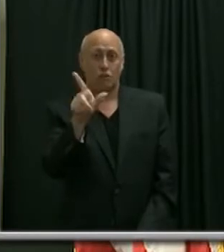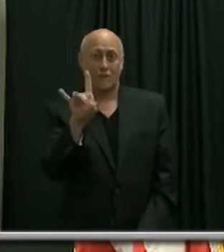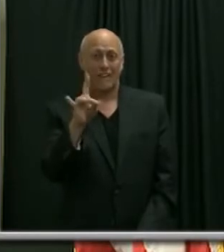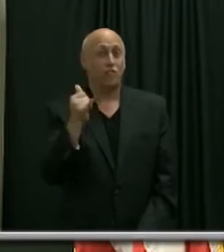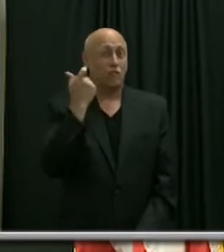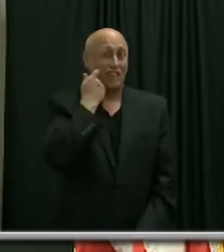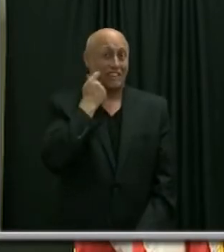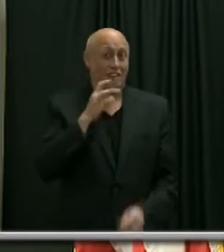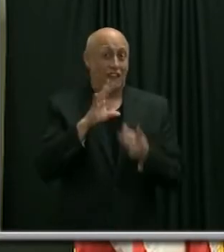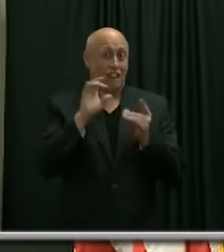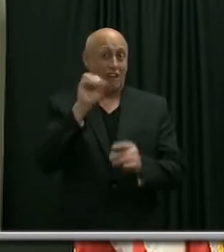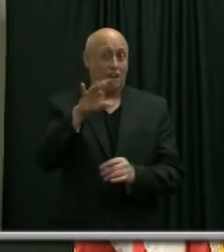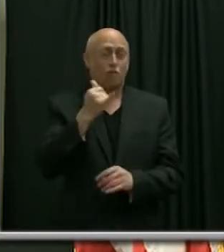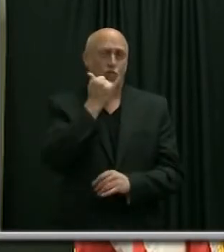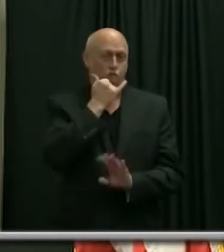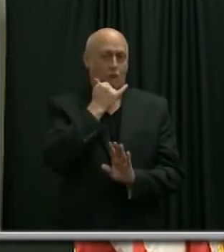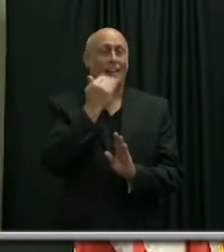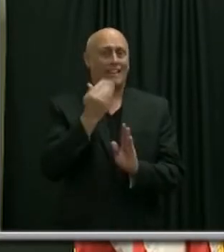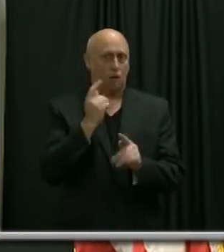1-800-334-4628.